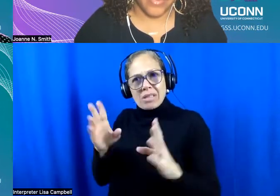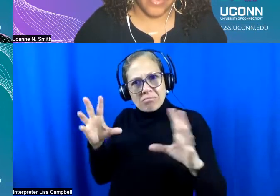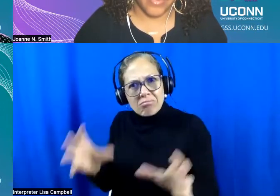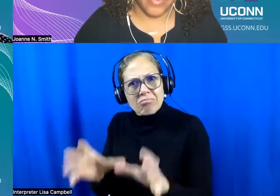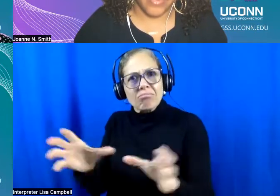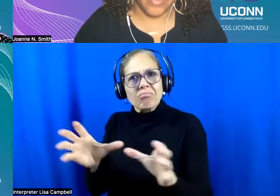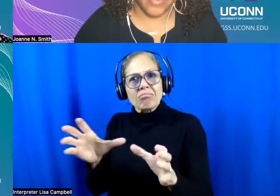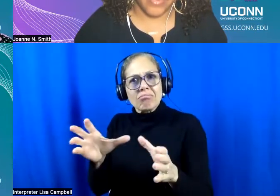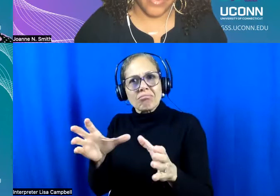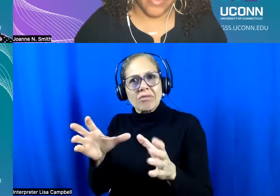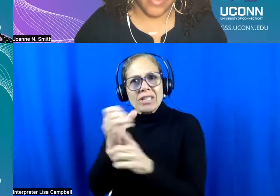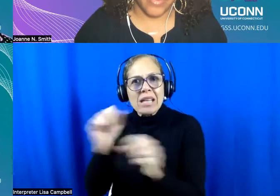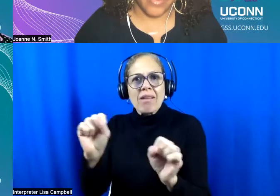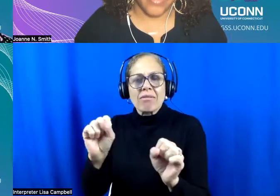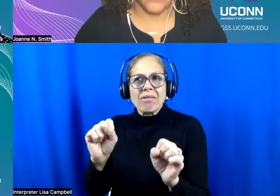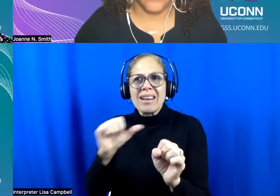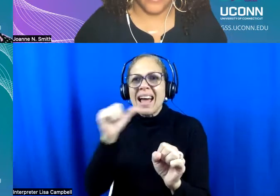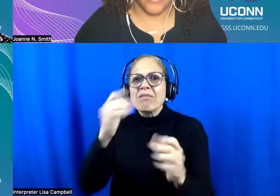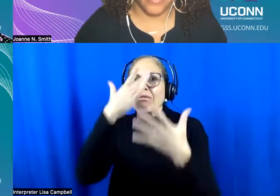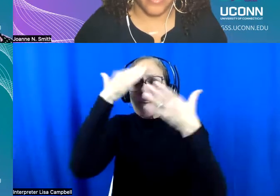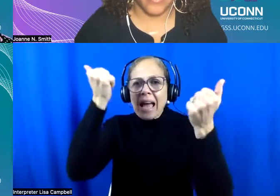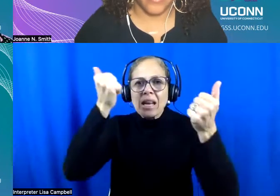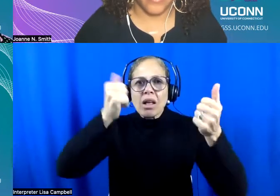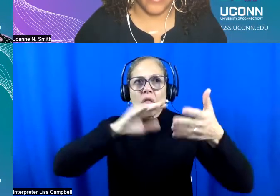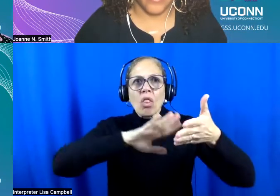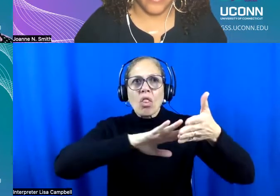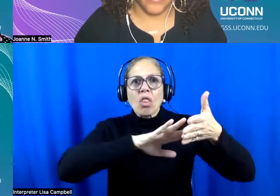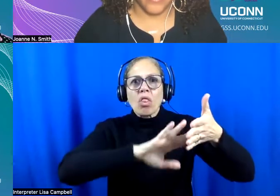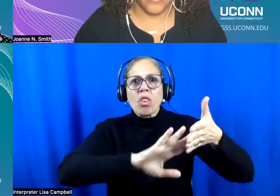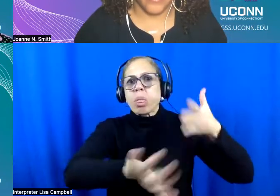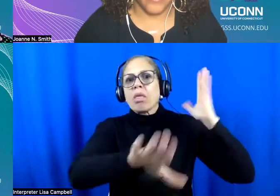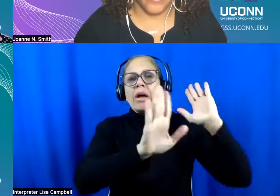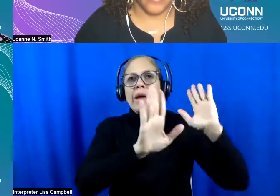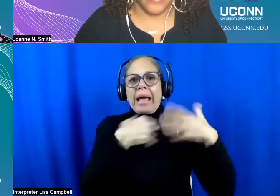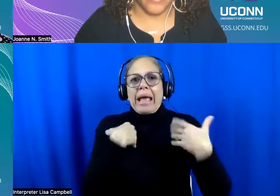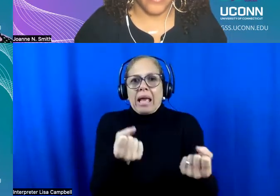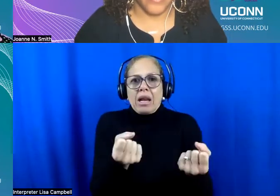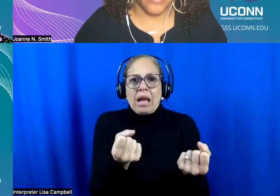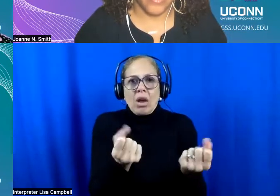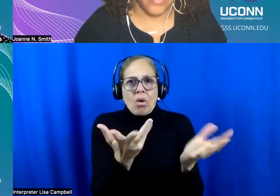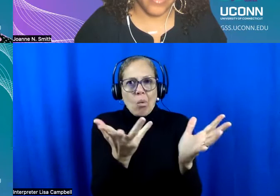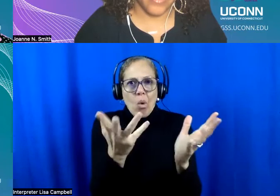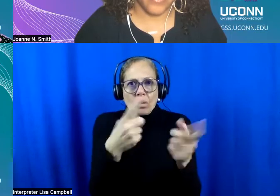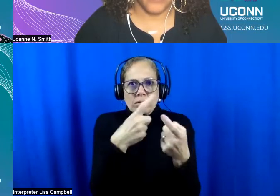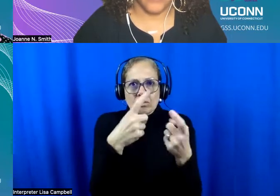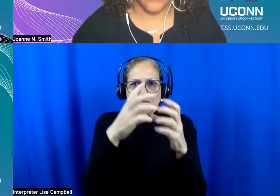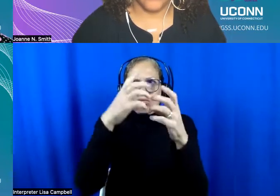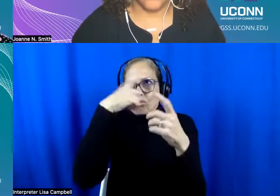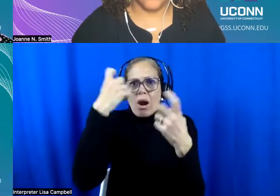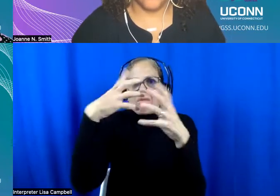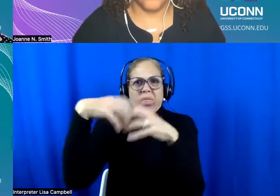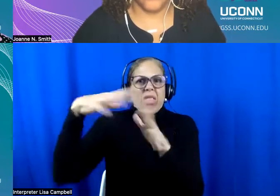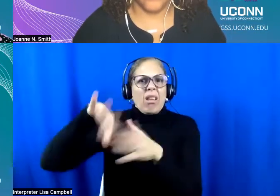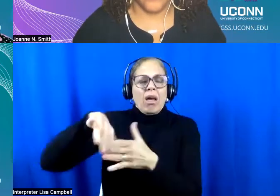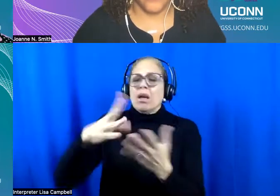of healing, not in the absence of, you know, working on dismantling trauma. Because if not,